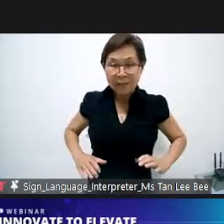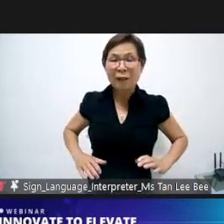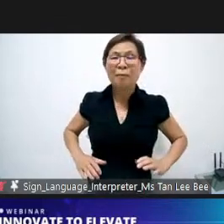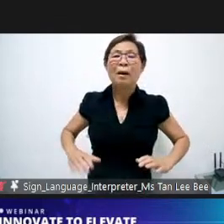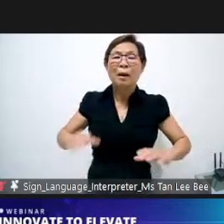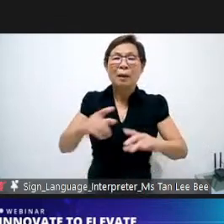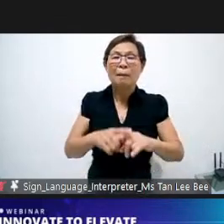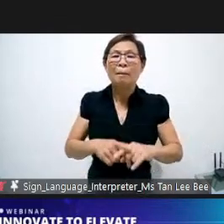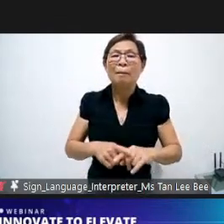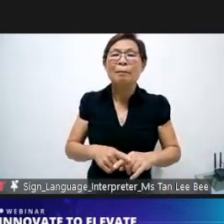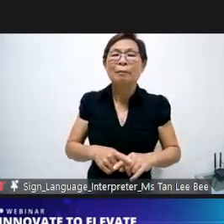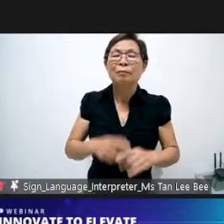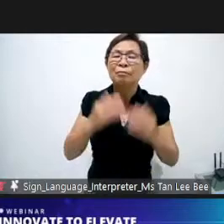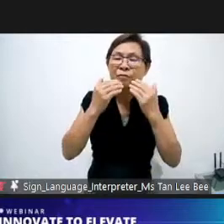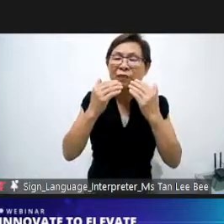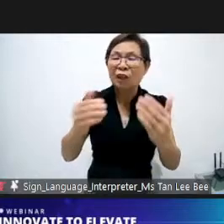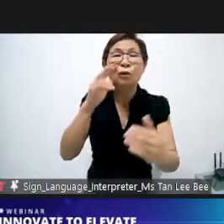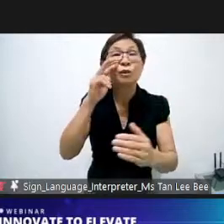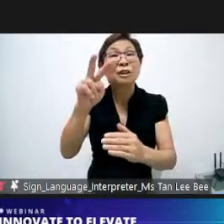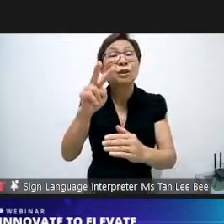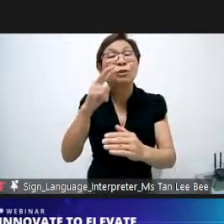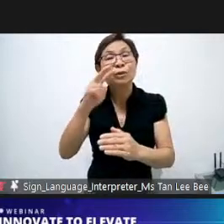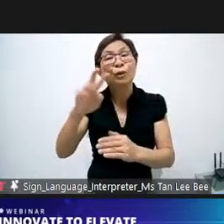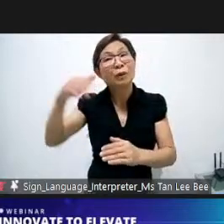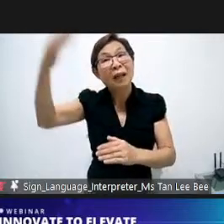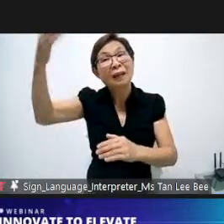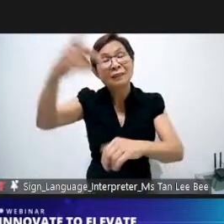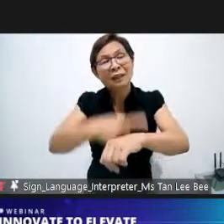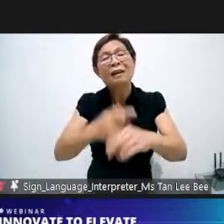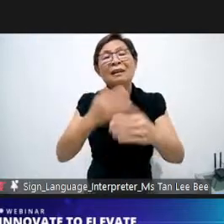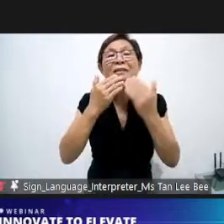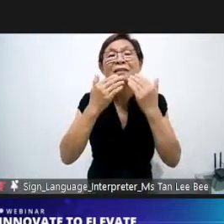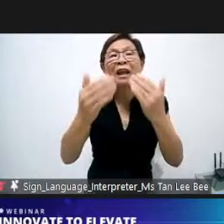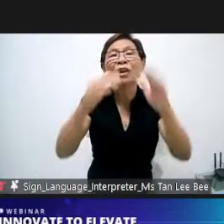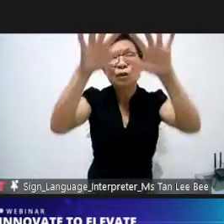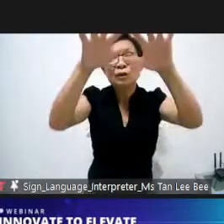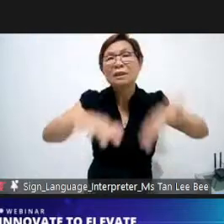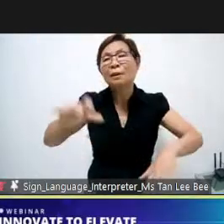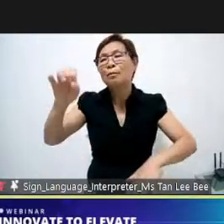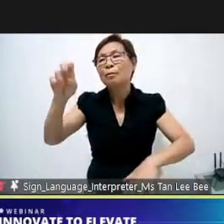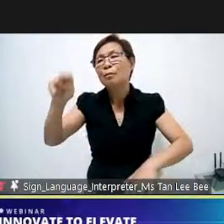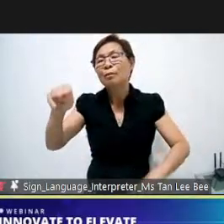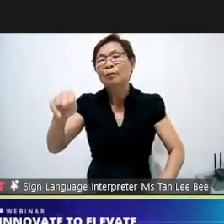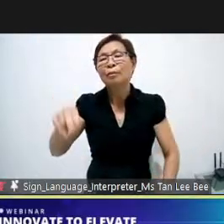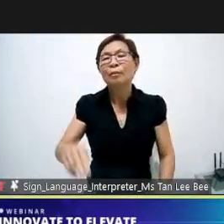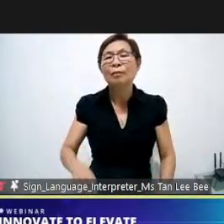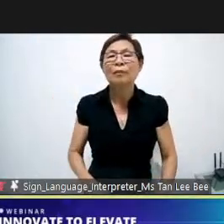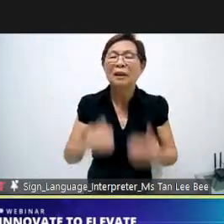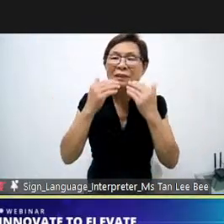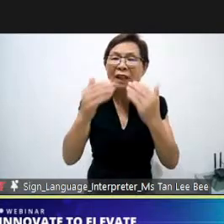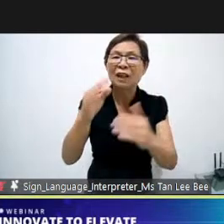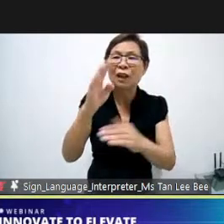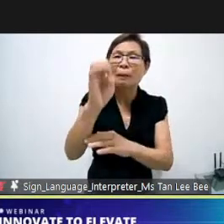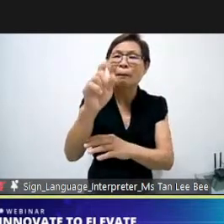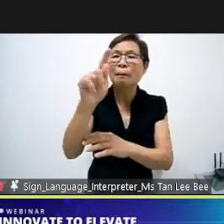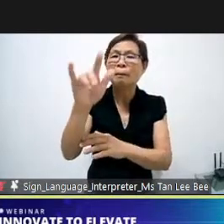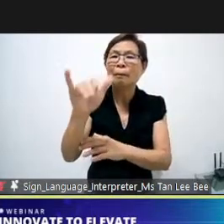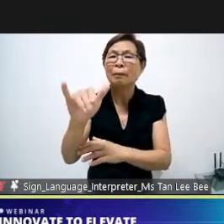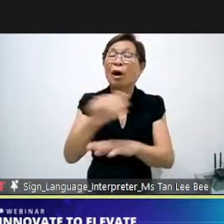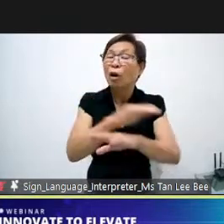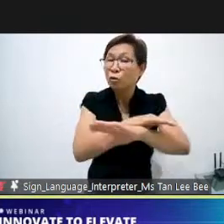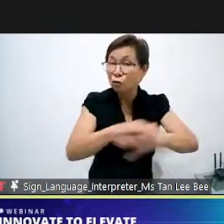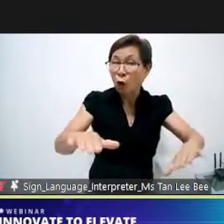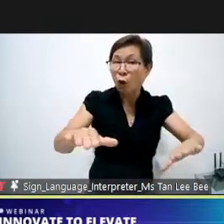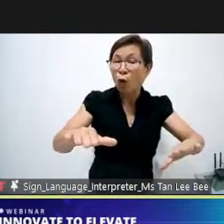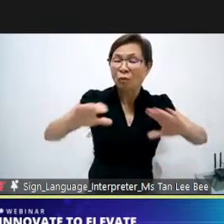and see you next time. Thank you for SEAMEO and Miss Suhaila. Thank you, Miss Betia. Not disability,